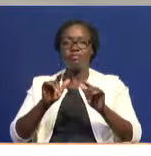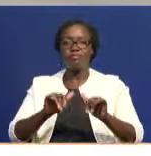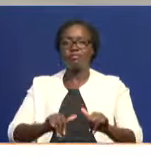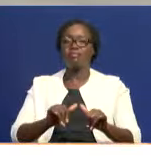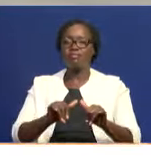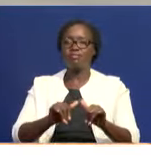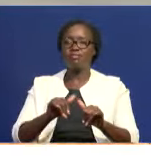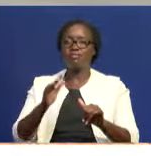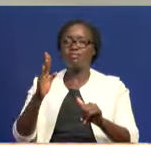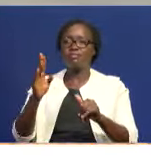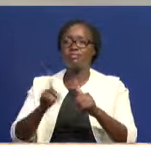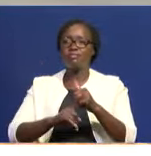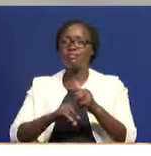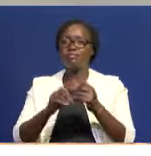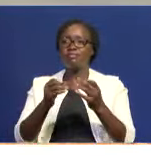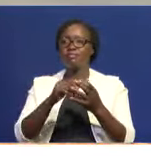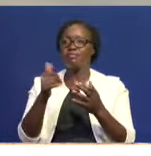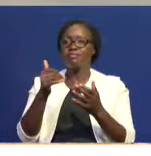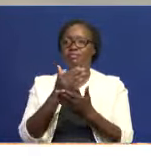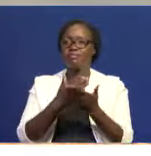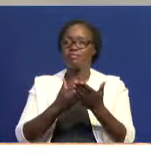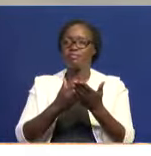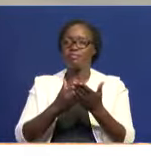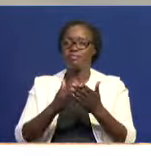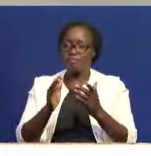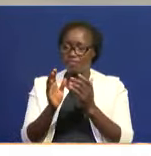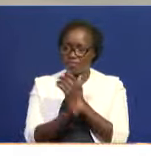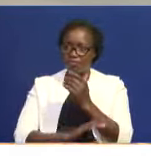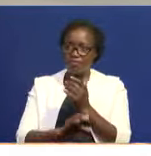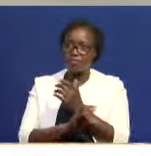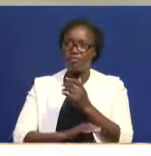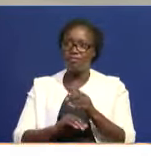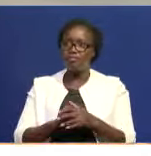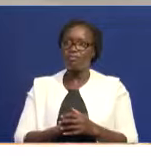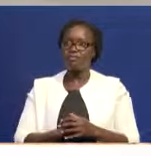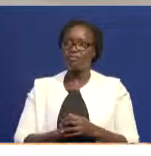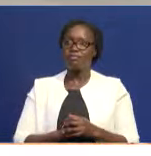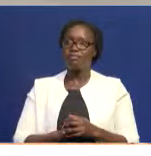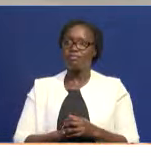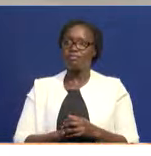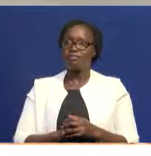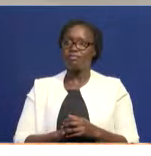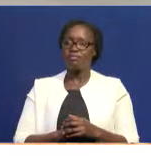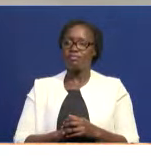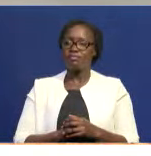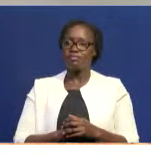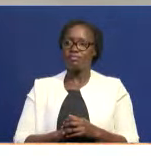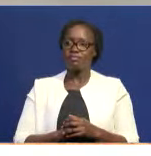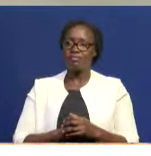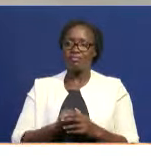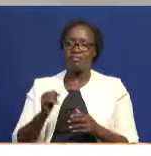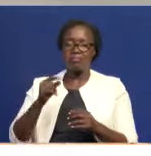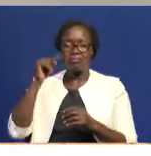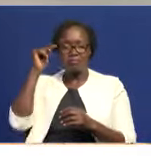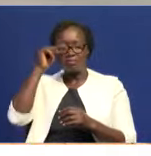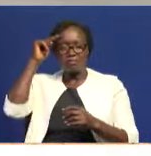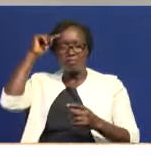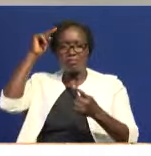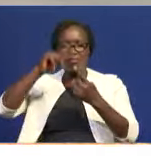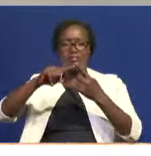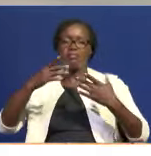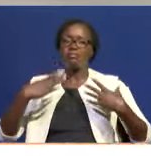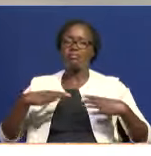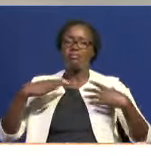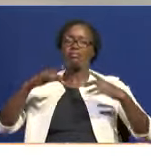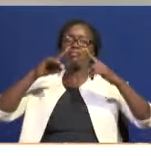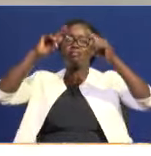which is Kangemi and many other parts of the country. Canister has been launched towards the protesters,